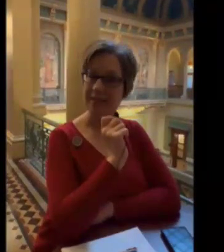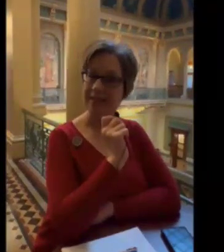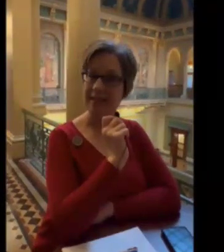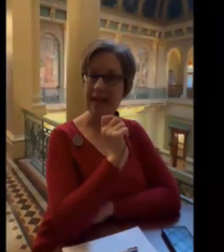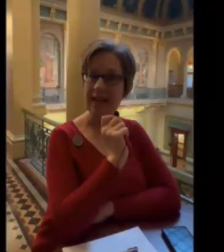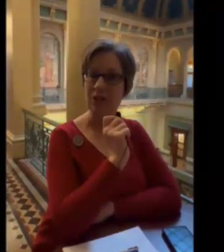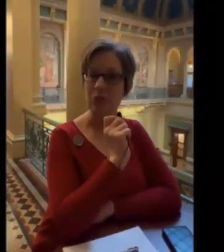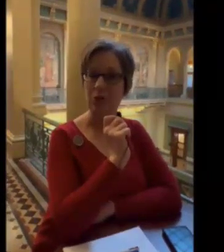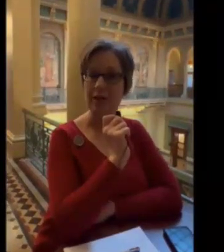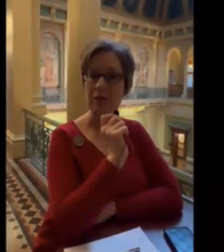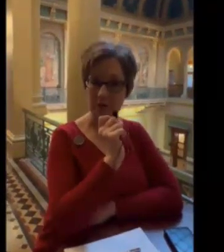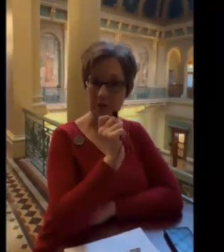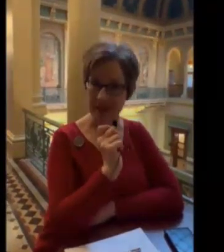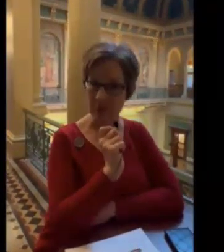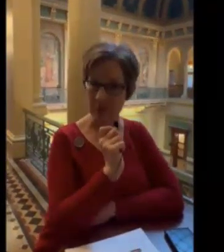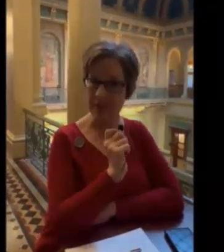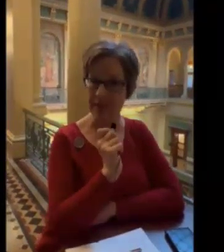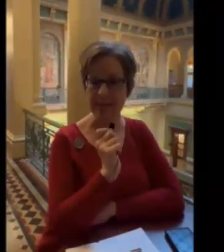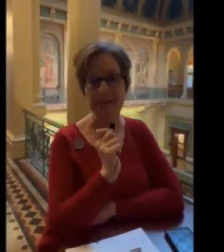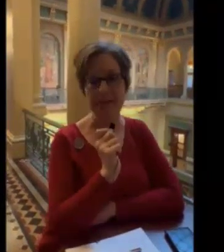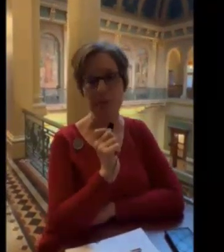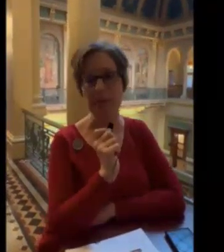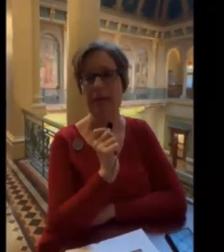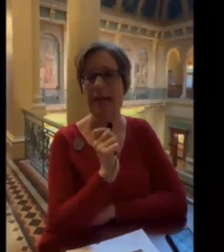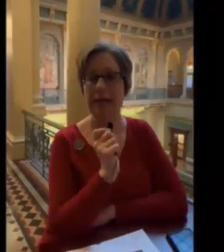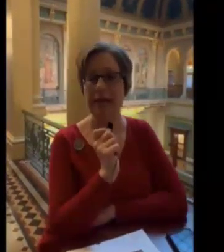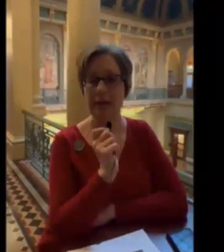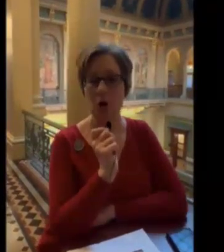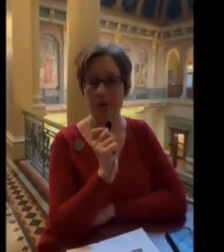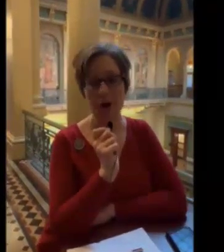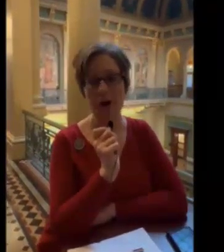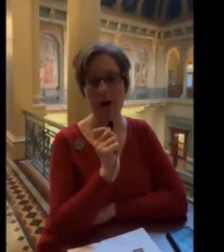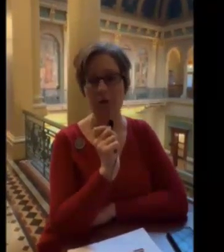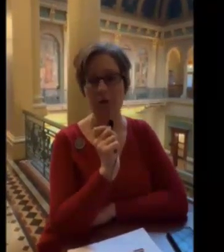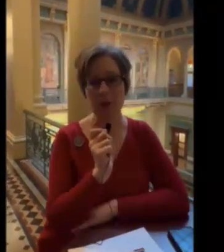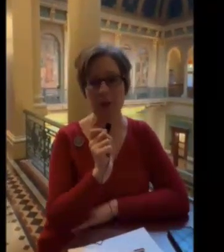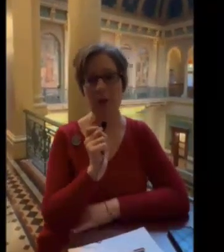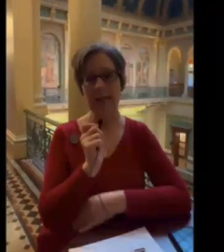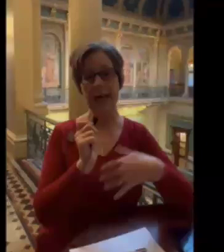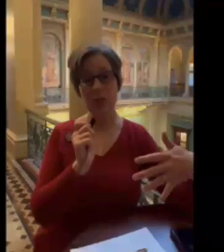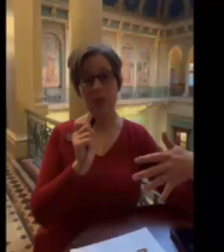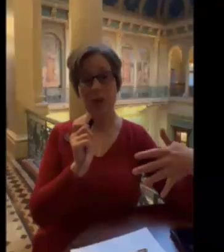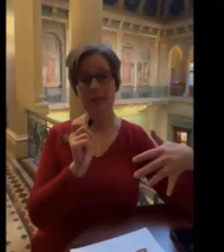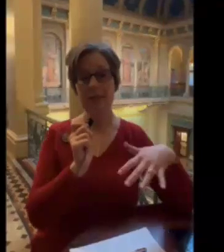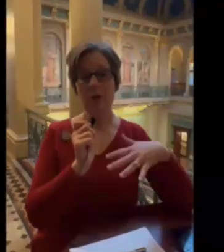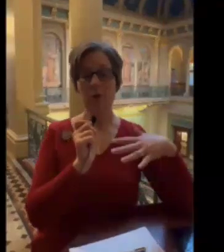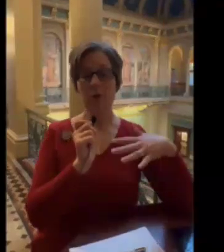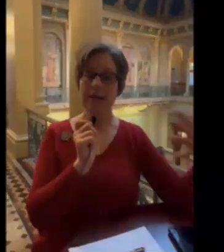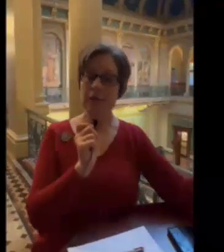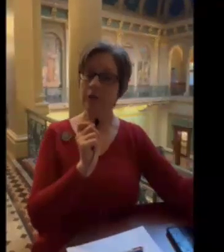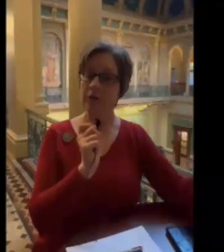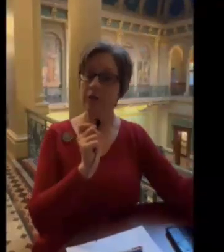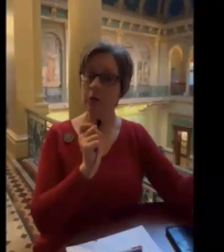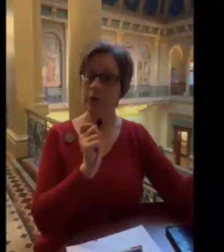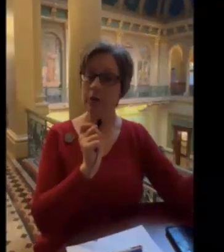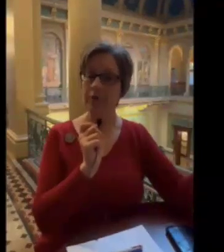2268 regarding service animals and assistance animals. And I think overall, the bill, when it came to us, was setting